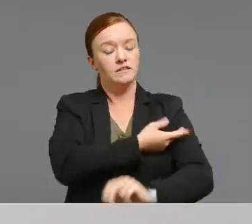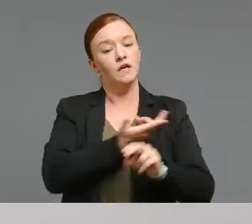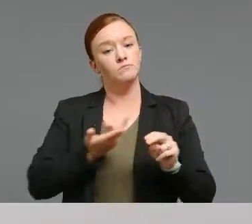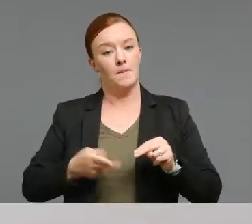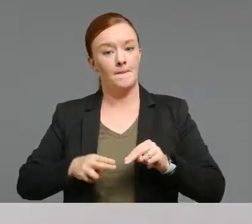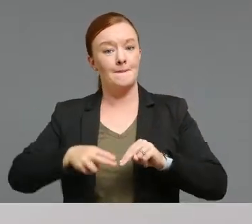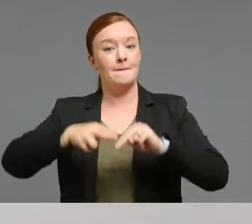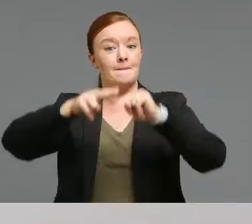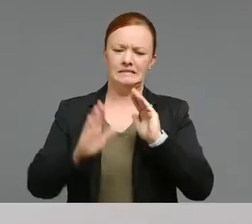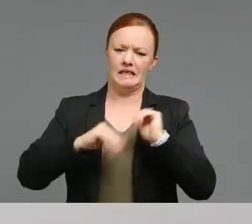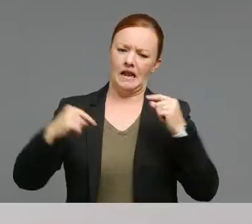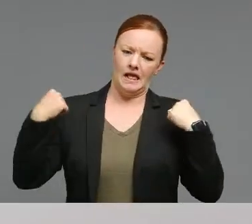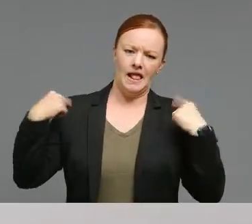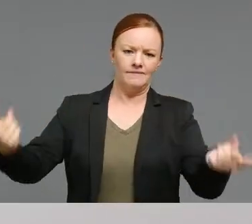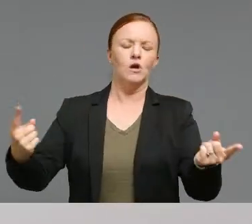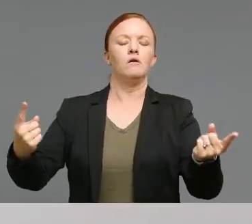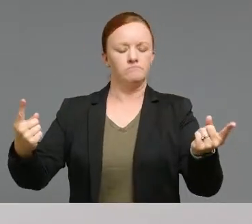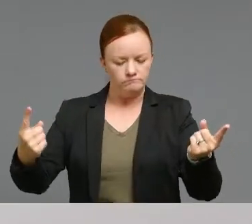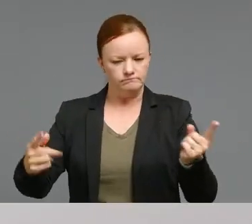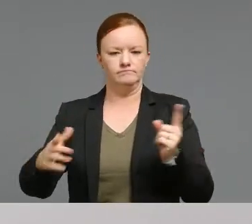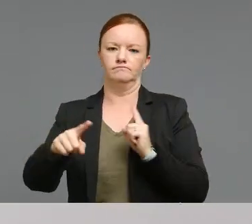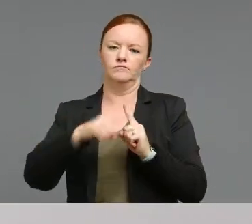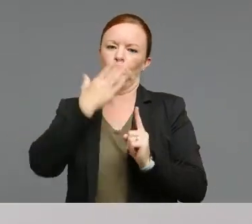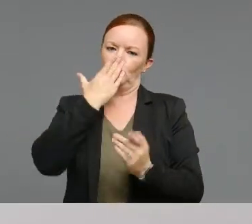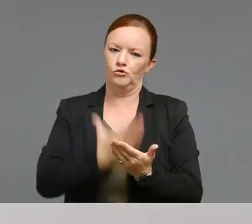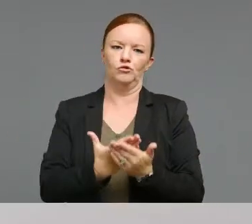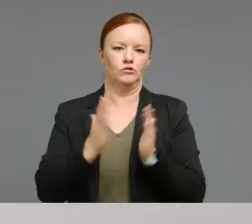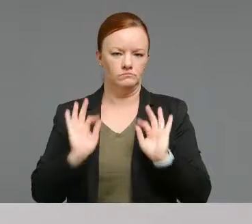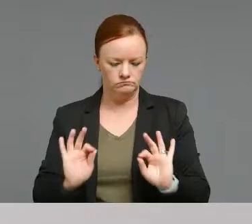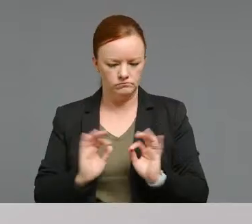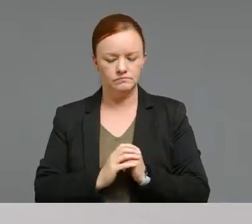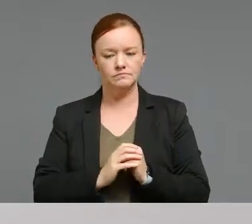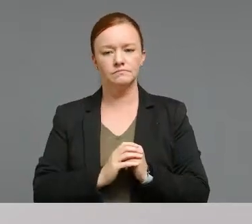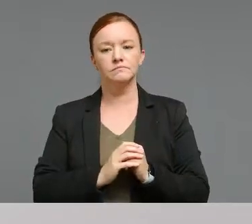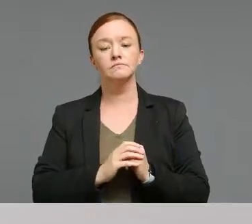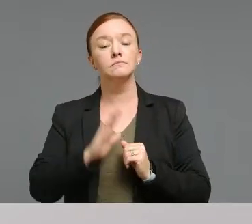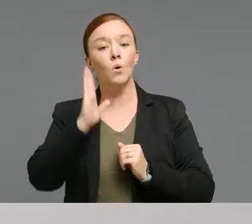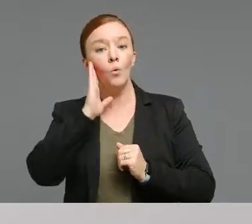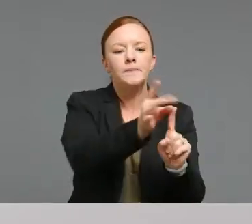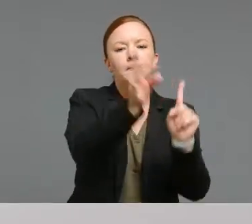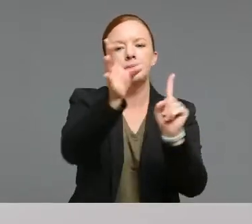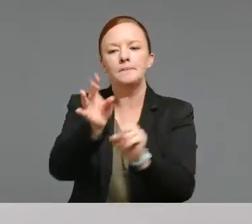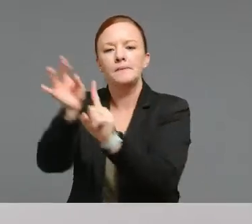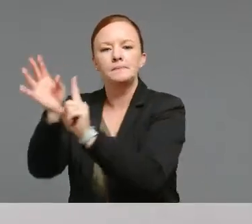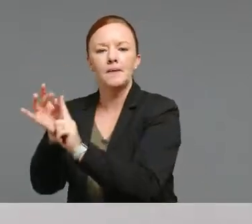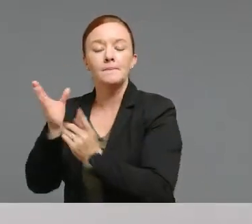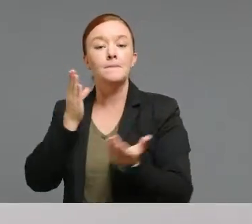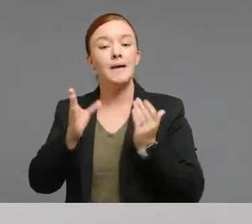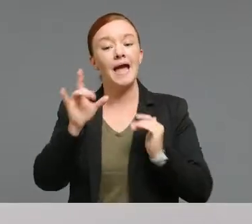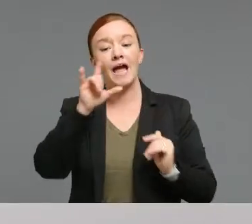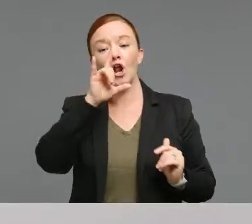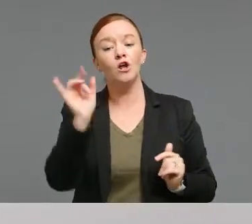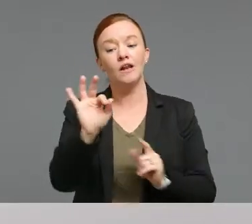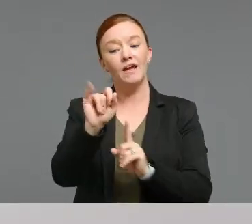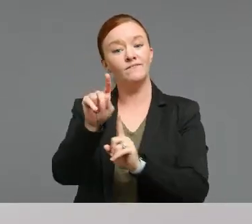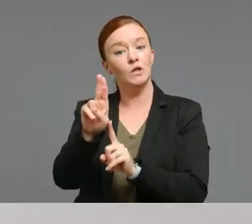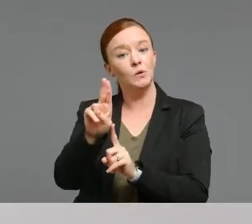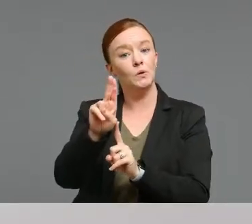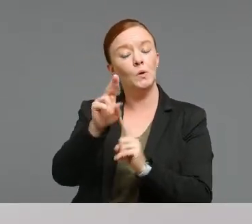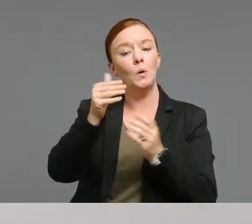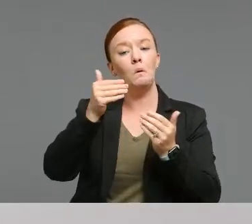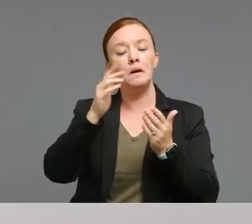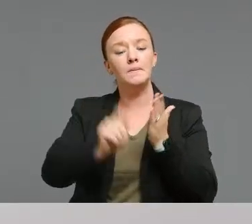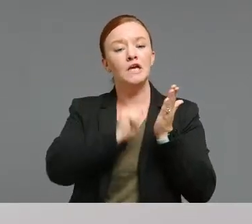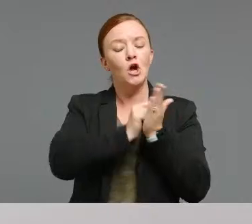of the things that allows us to. They're a good sign. I don't know that we'll ever finality like influenza, but I think